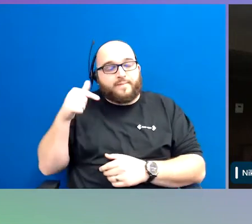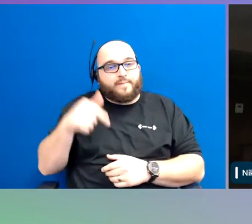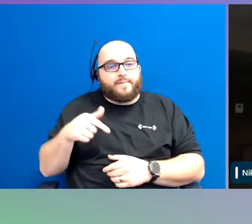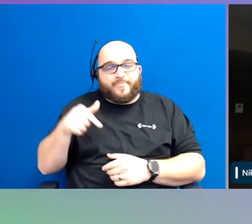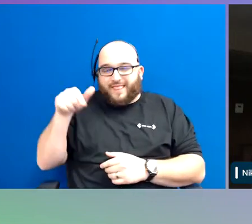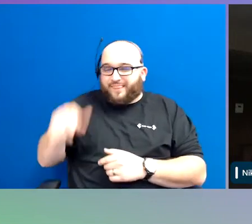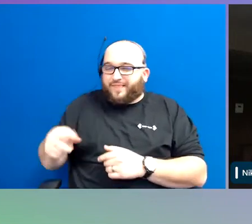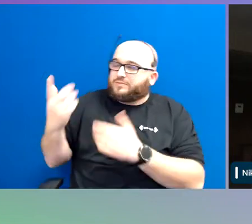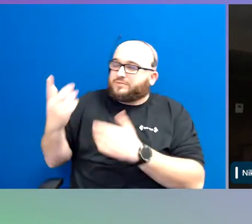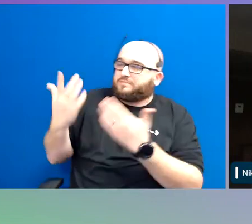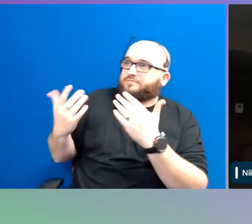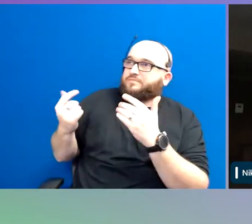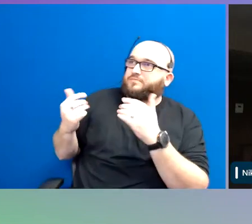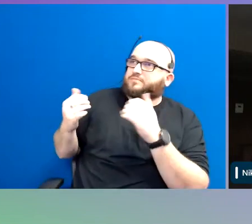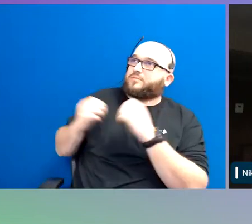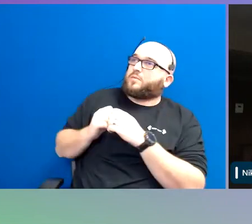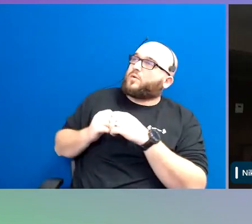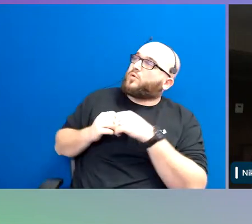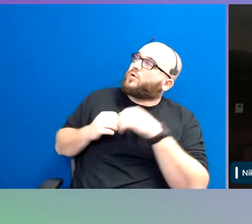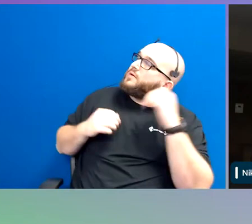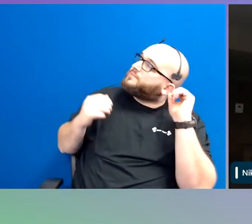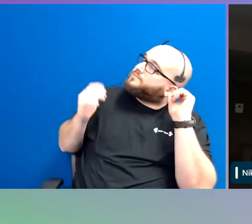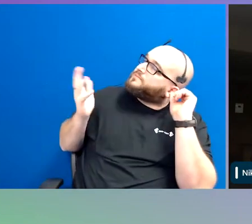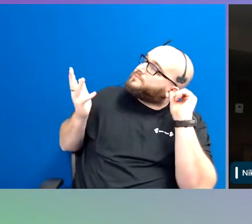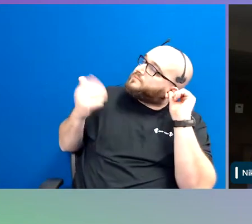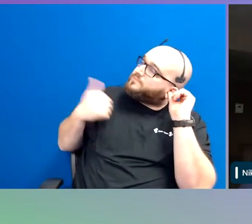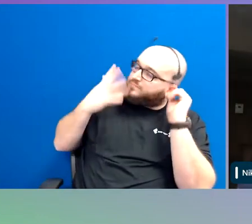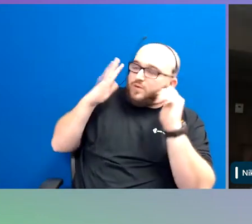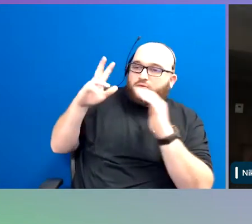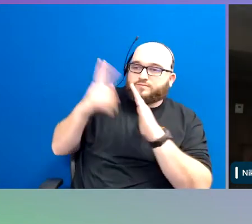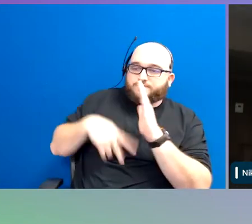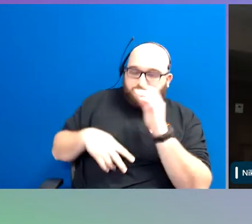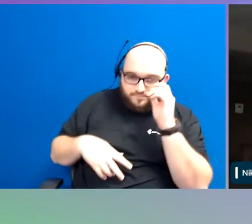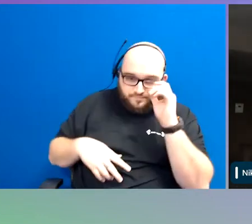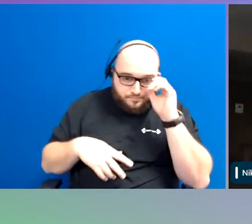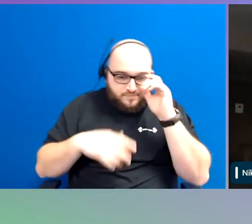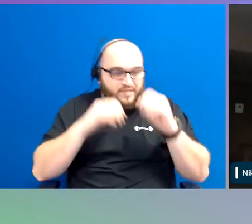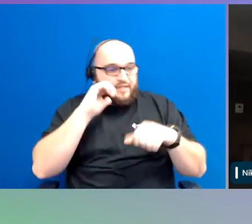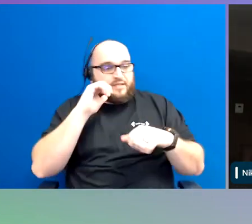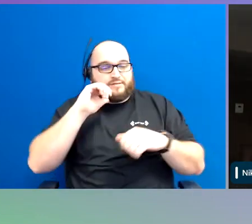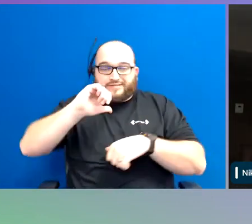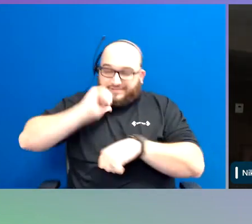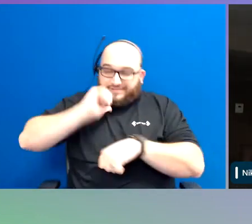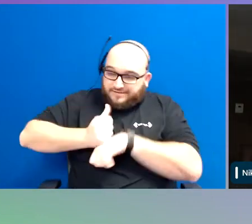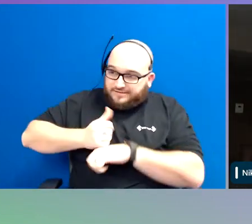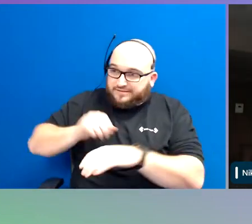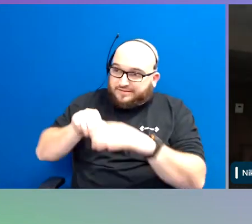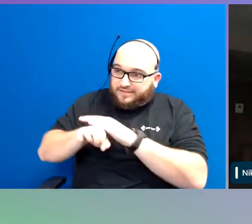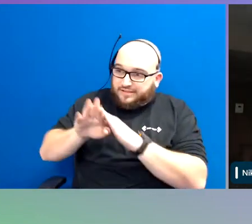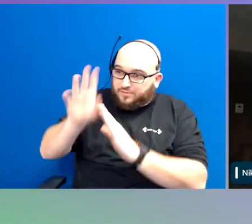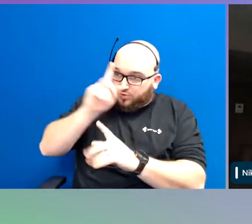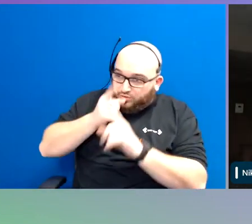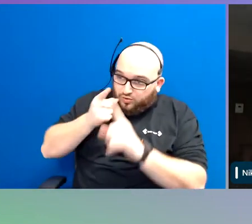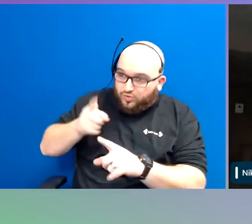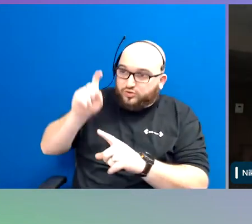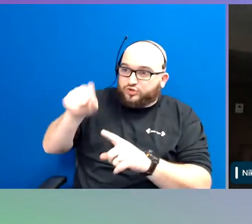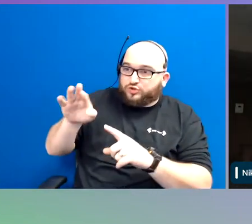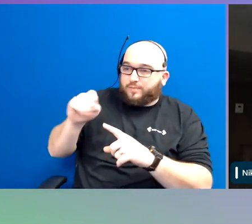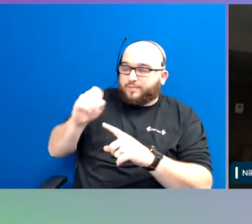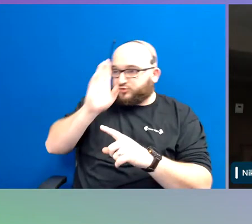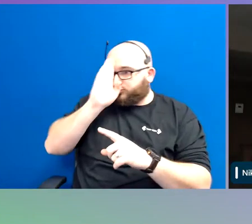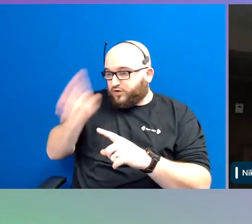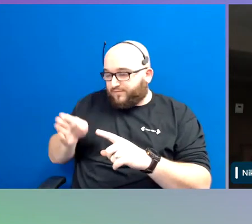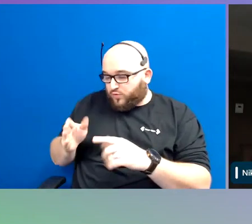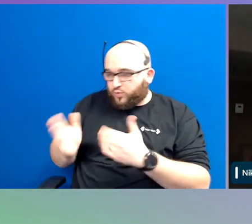bit more, well, let me just read it for you. Setting accessibility goals should be pretty straightforward, right? You took us through that in the beginning